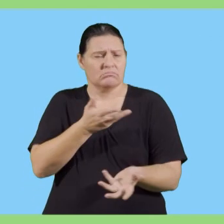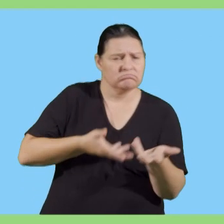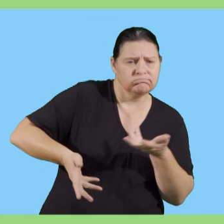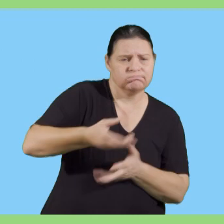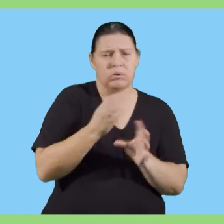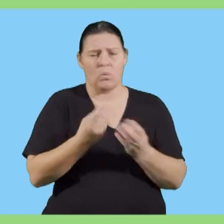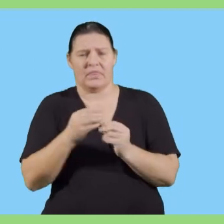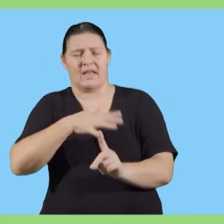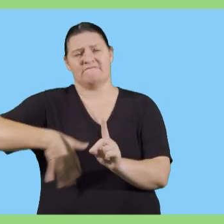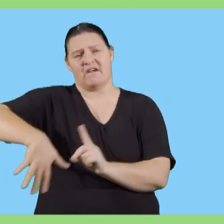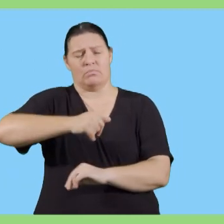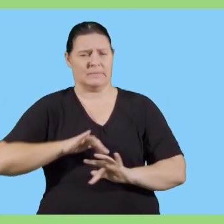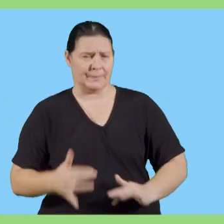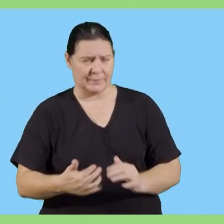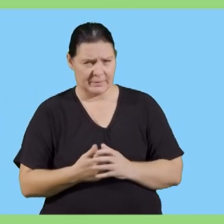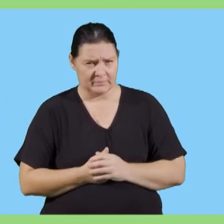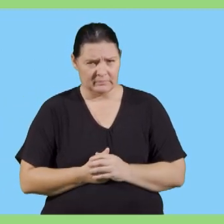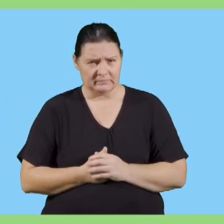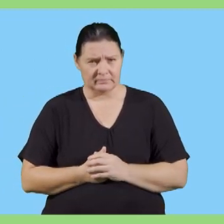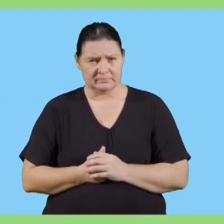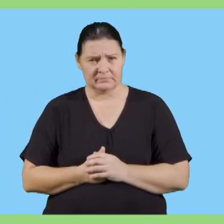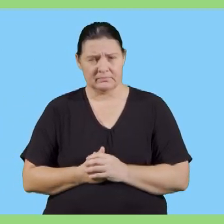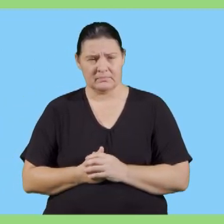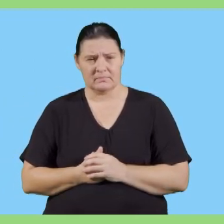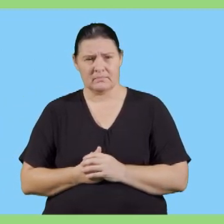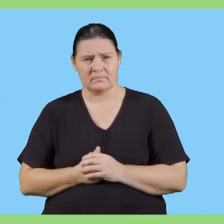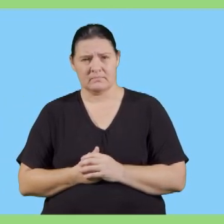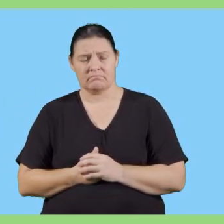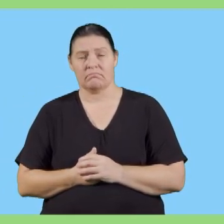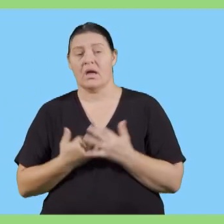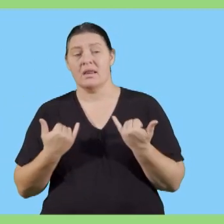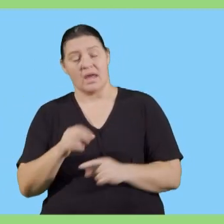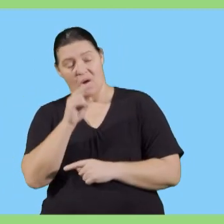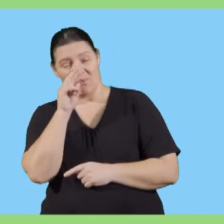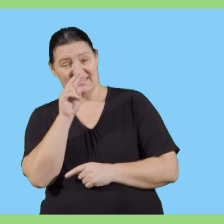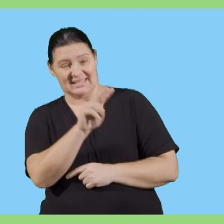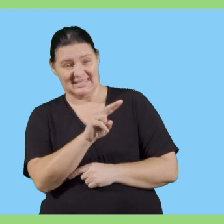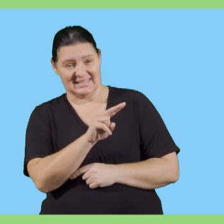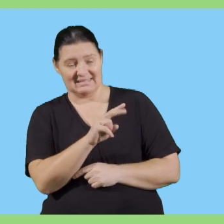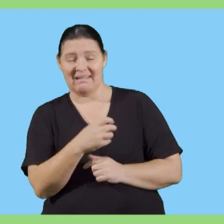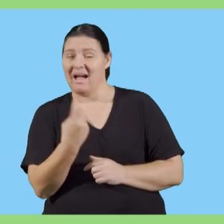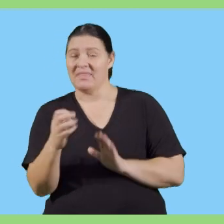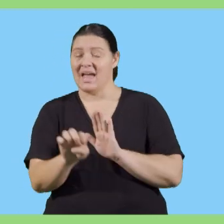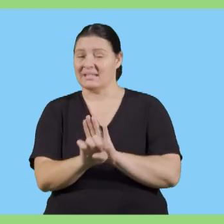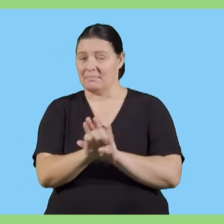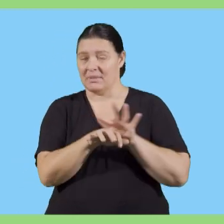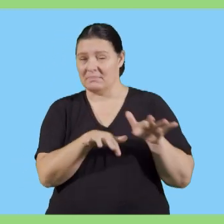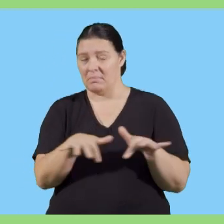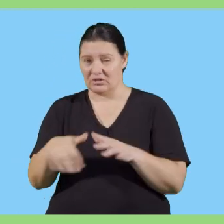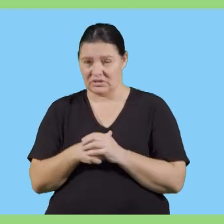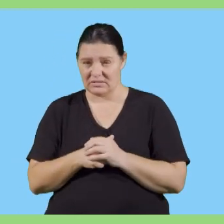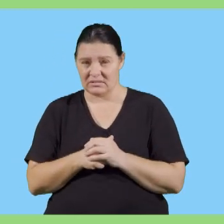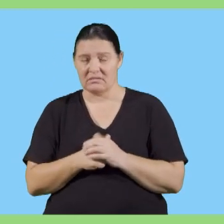Now, you can also see another example of a population. This is now a population of zebras found in the same area. We know